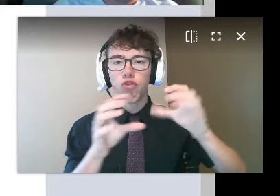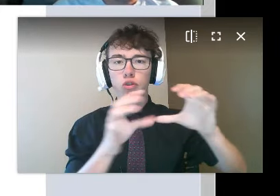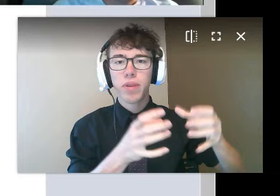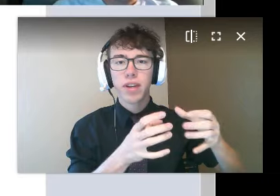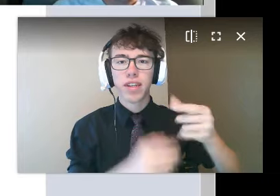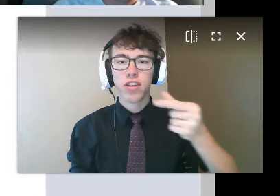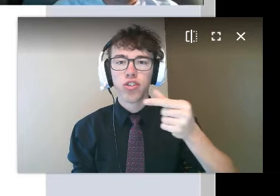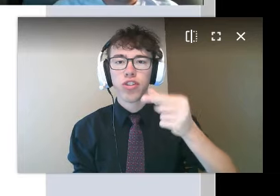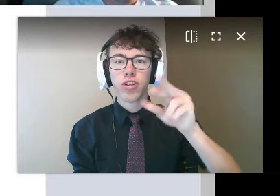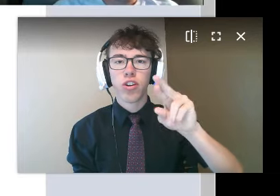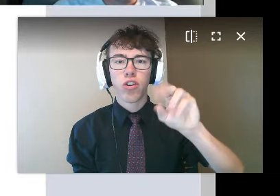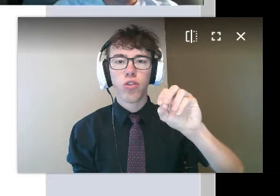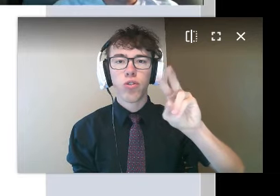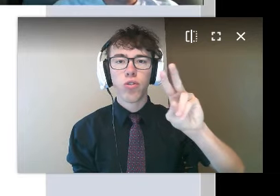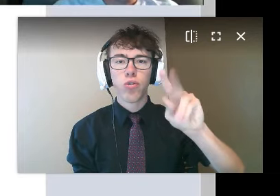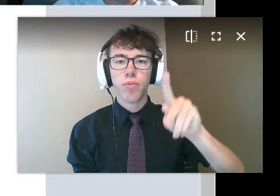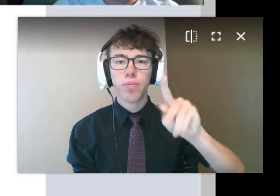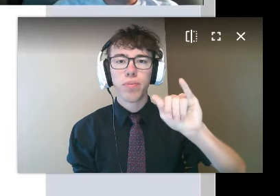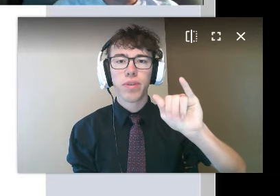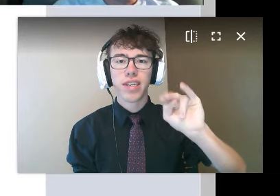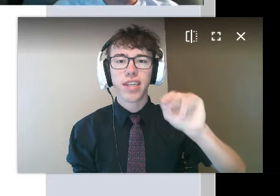So grouping.